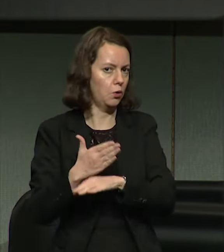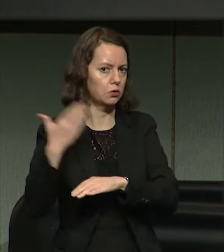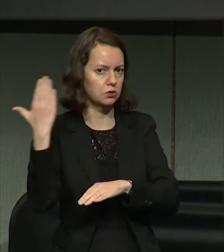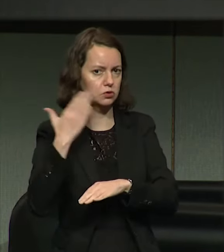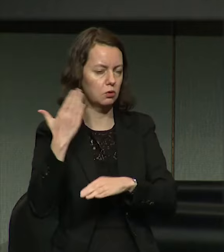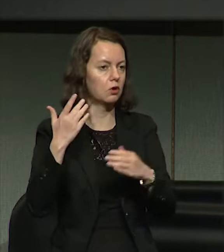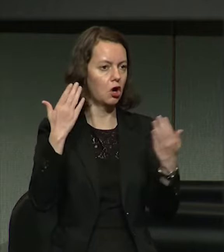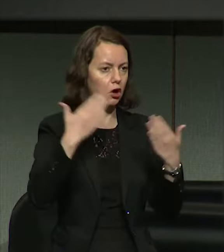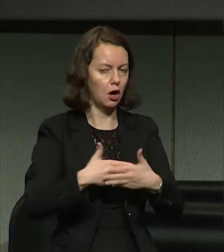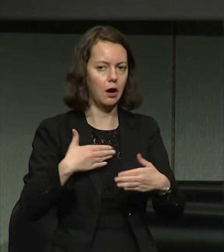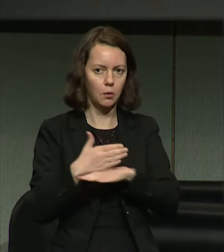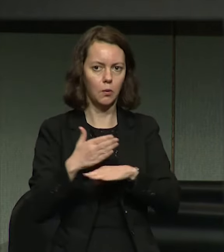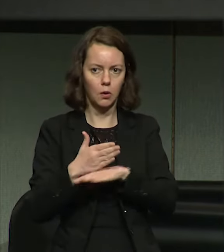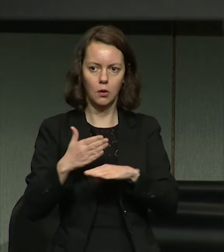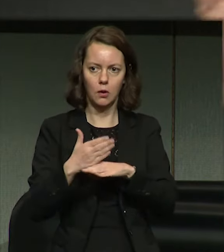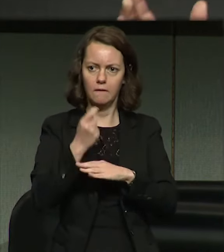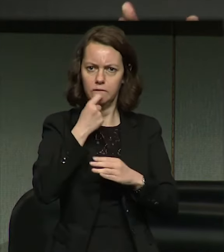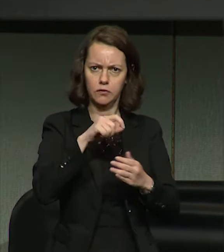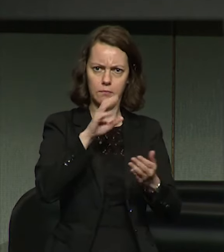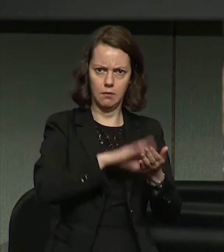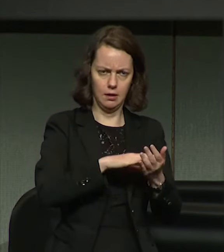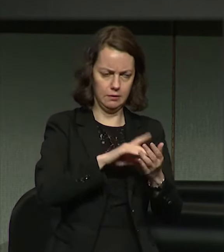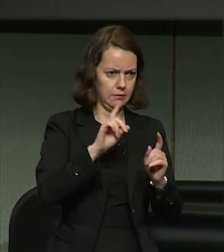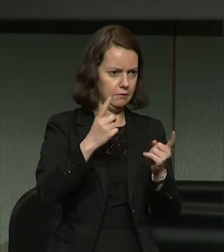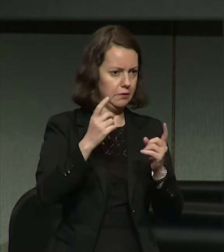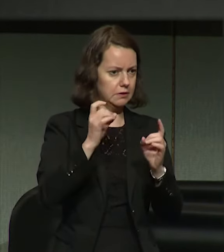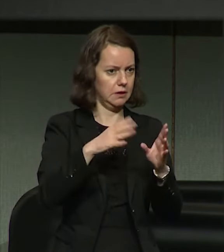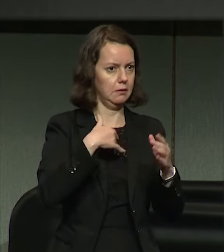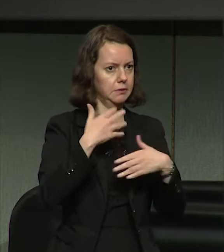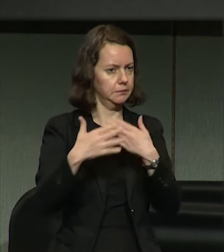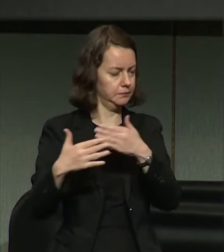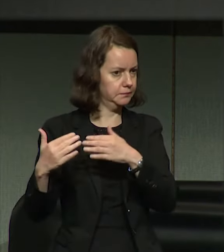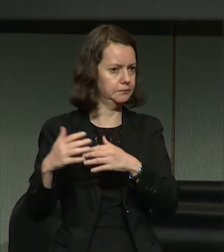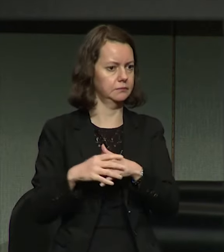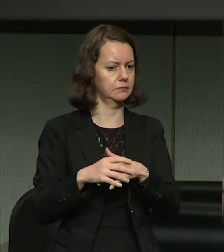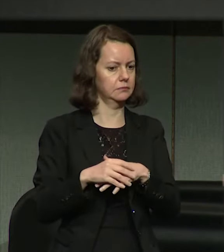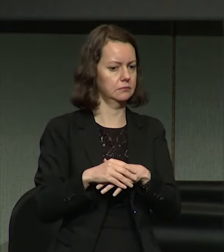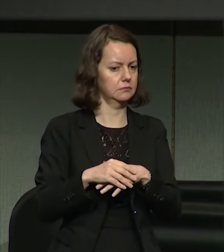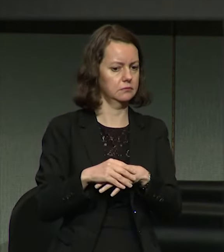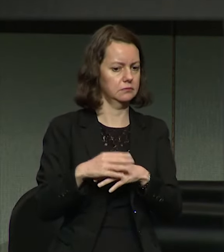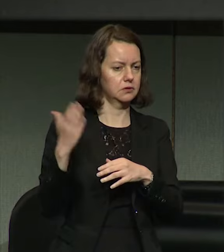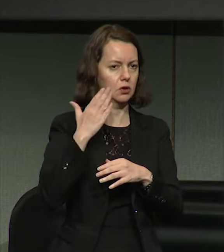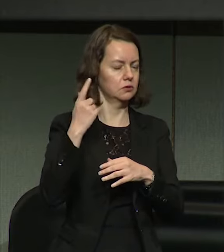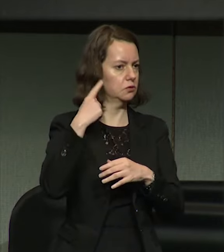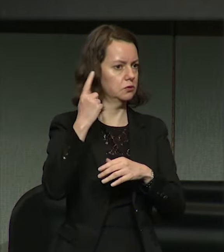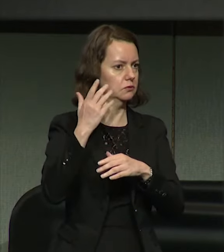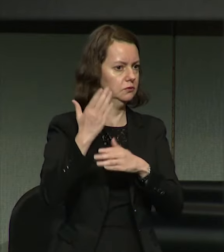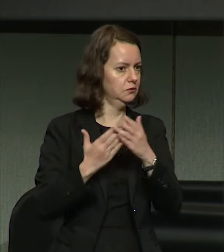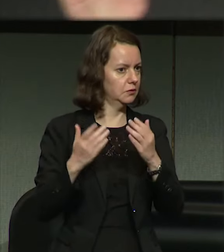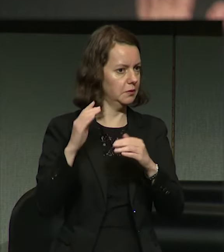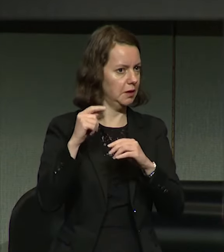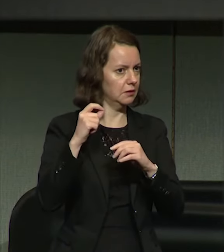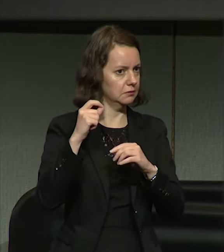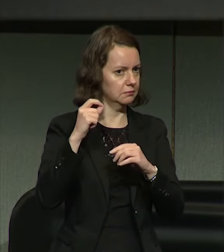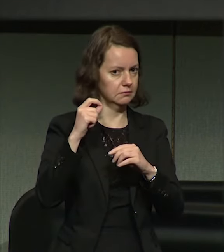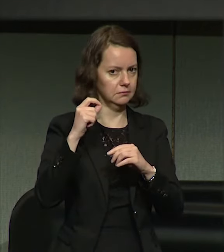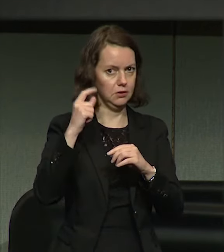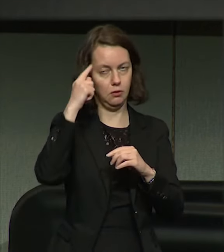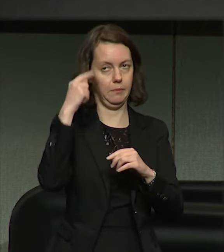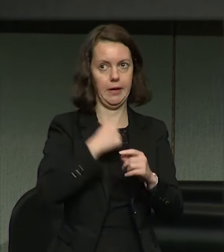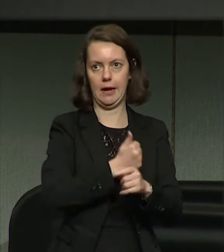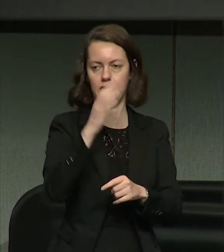various nights when I was at Sherbrooke in the first couple of months, until the kids told me about ghost stories about the school, and when it was got dark, I would be out of there